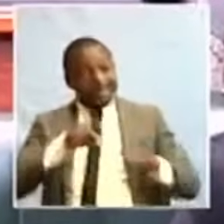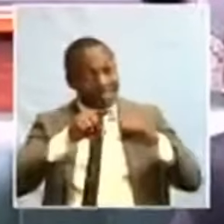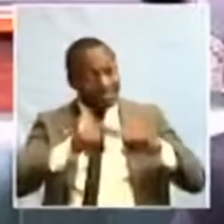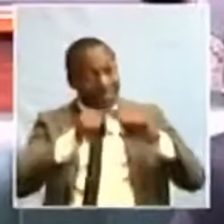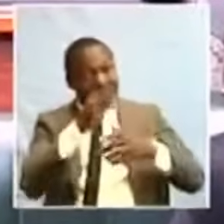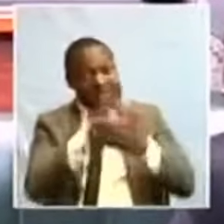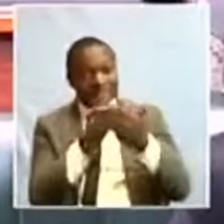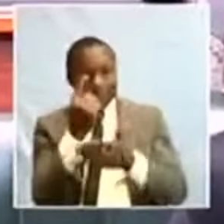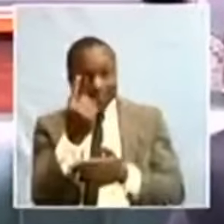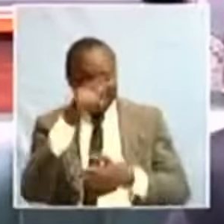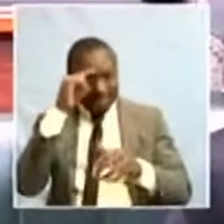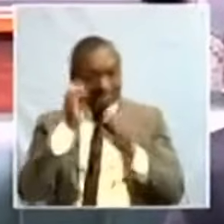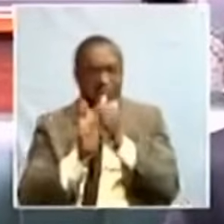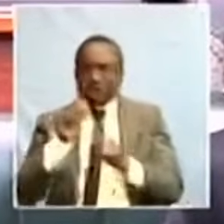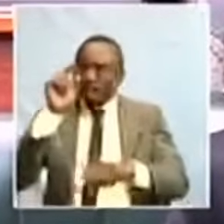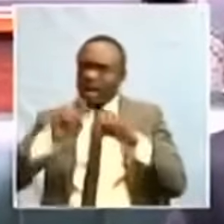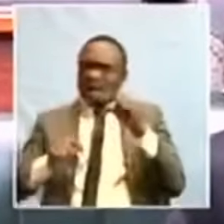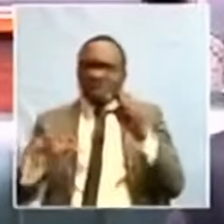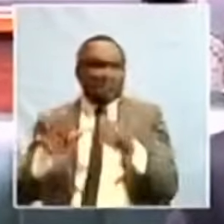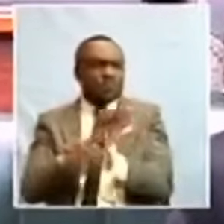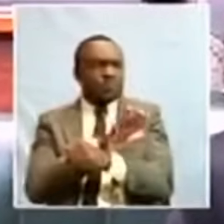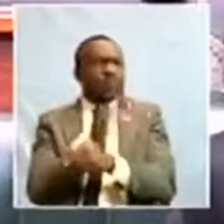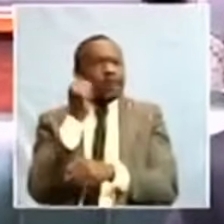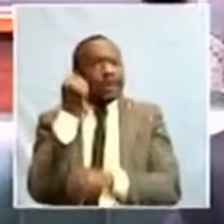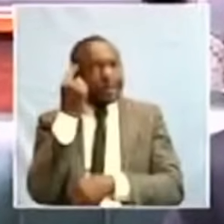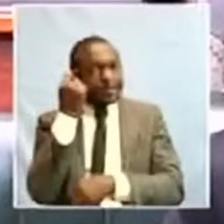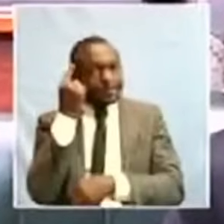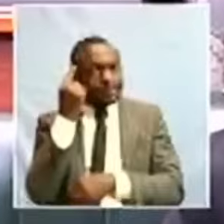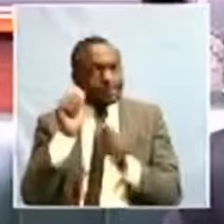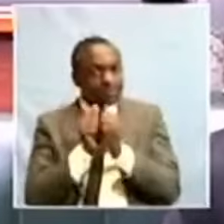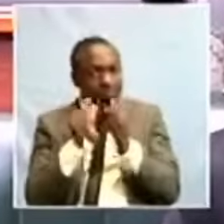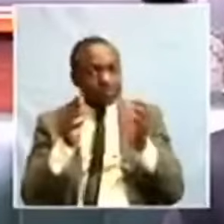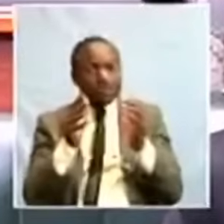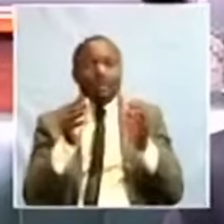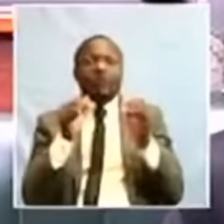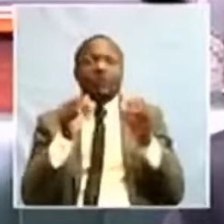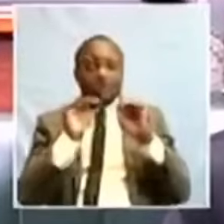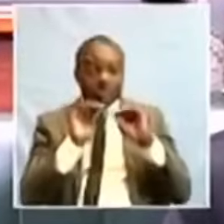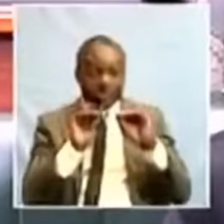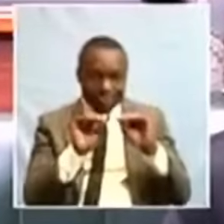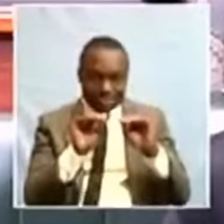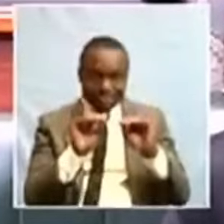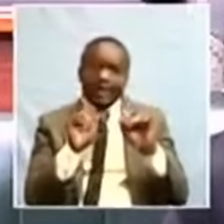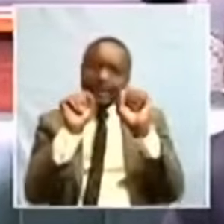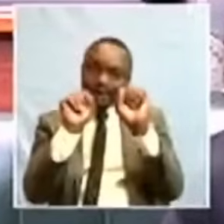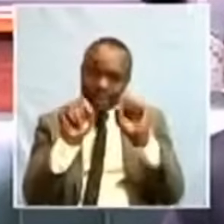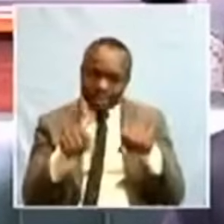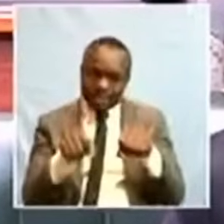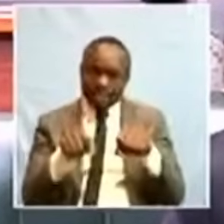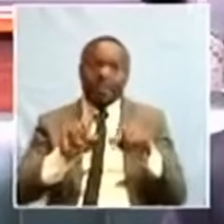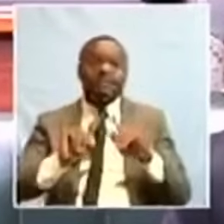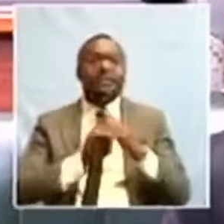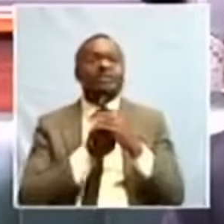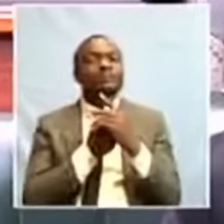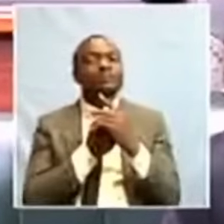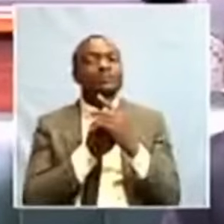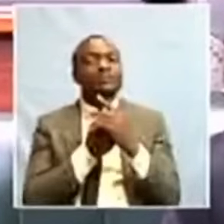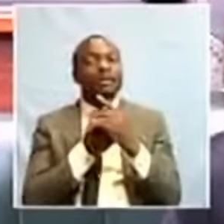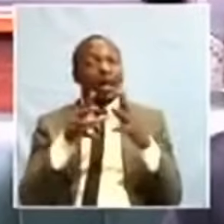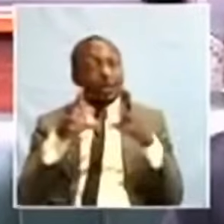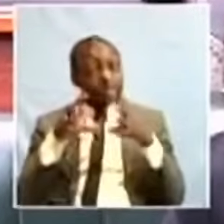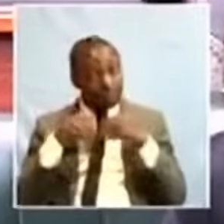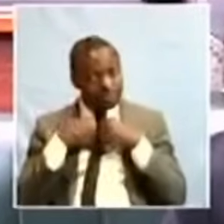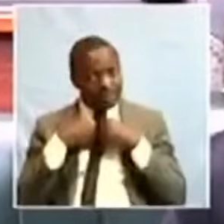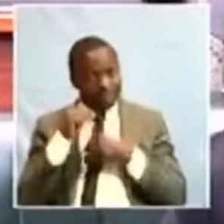else because I may not fully understand without being briefed. Let me start by accepting